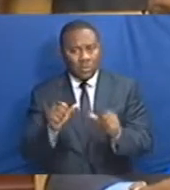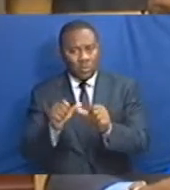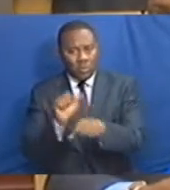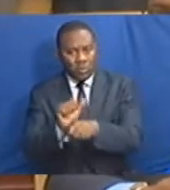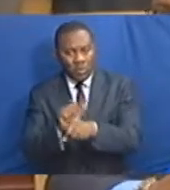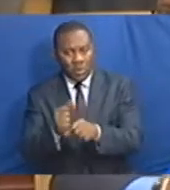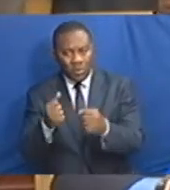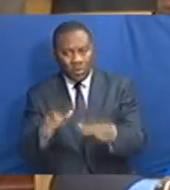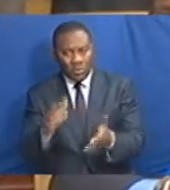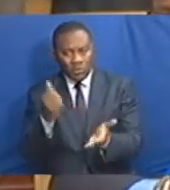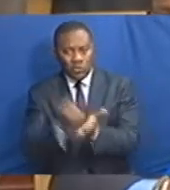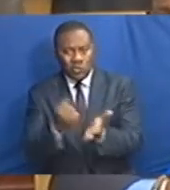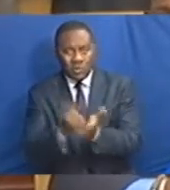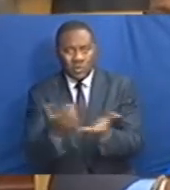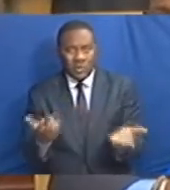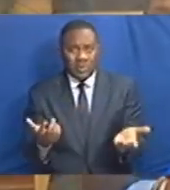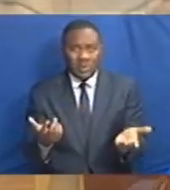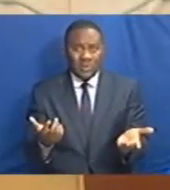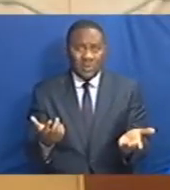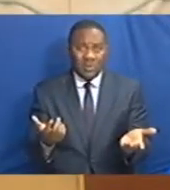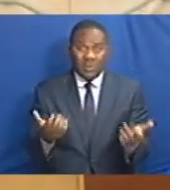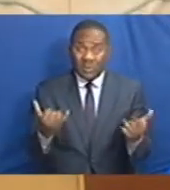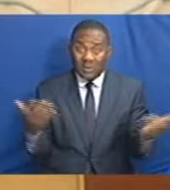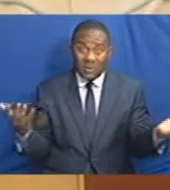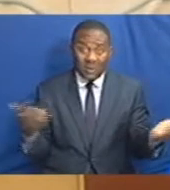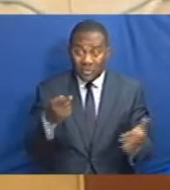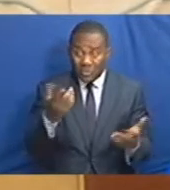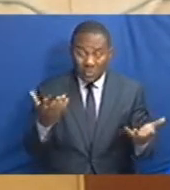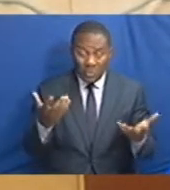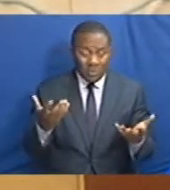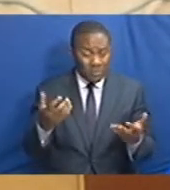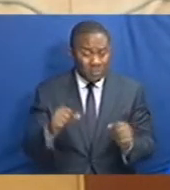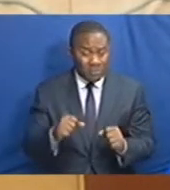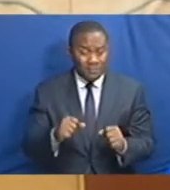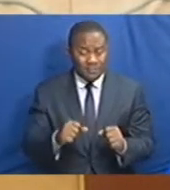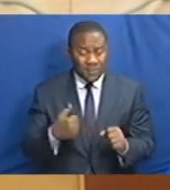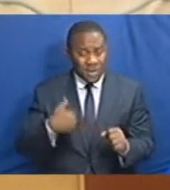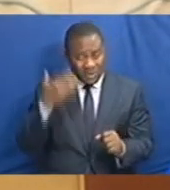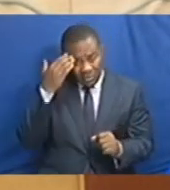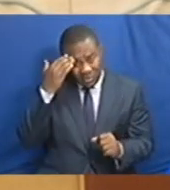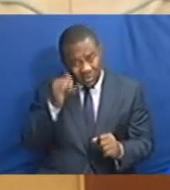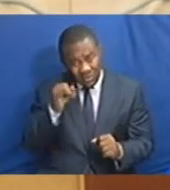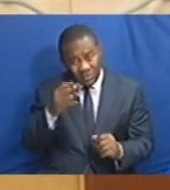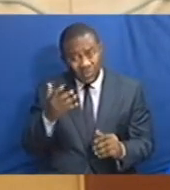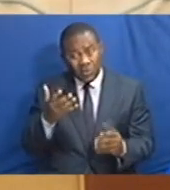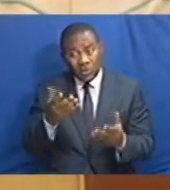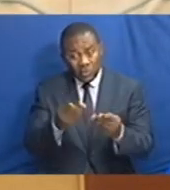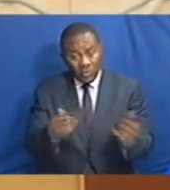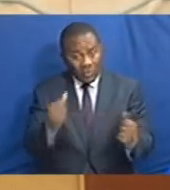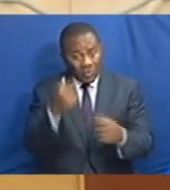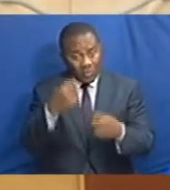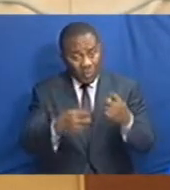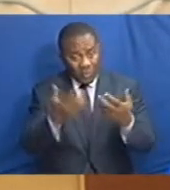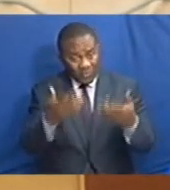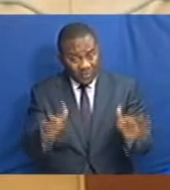Because of that, we jump in, we want to streamline things. And I believe that when we are able to do these things, we'll make sure that we've